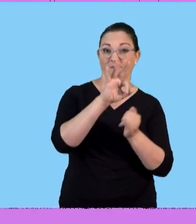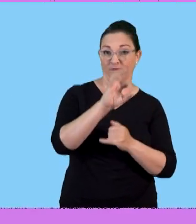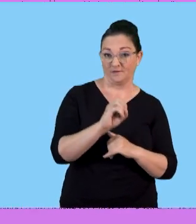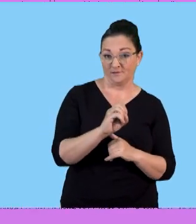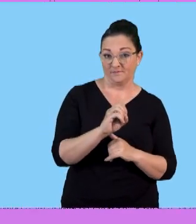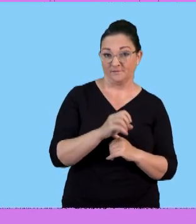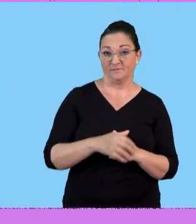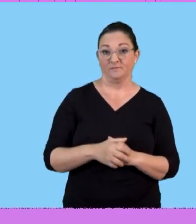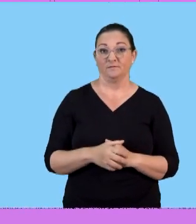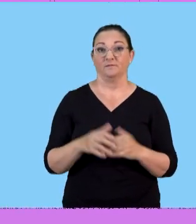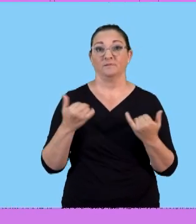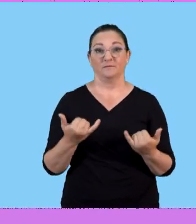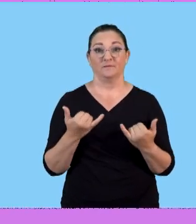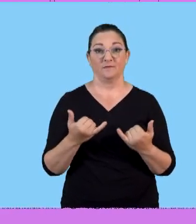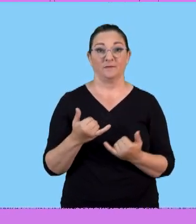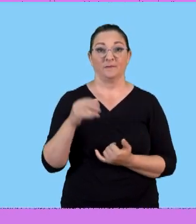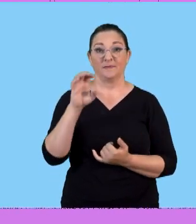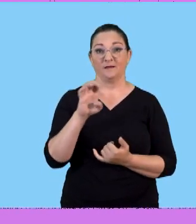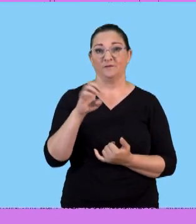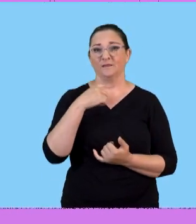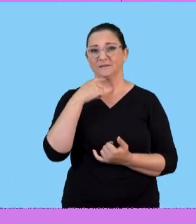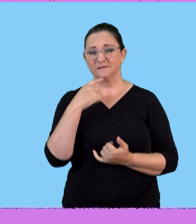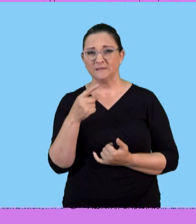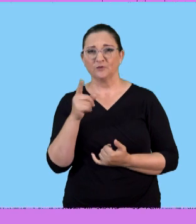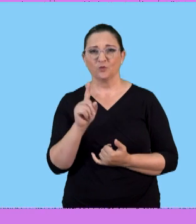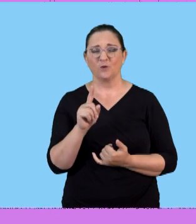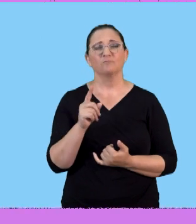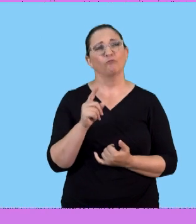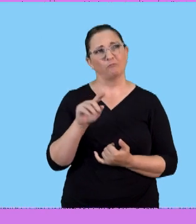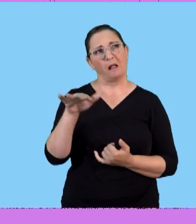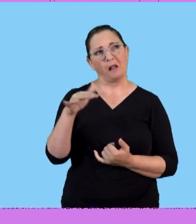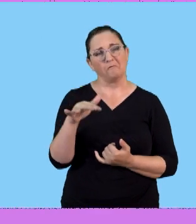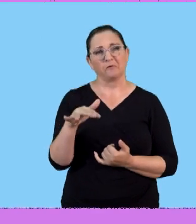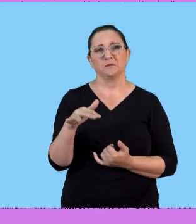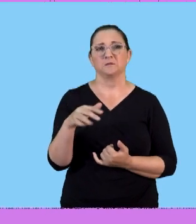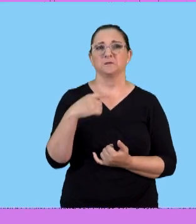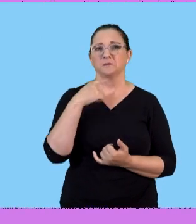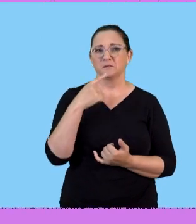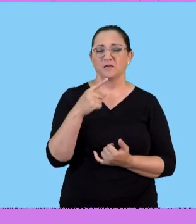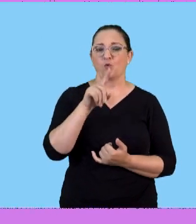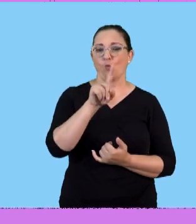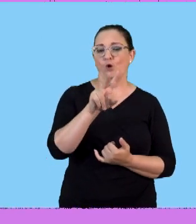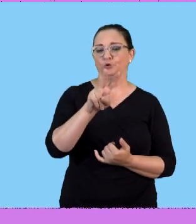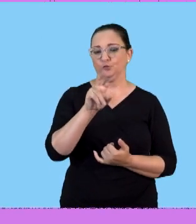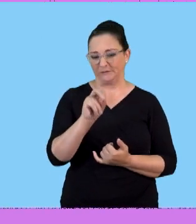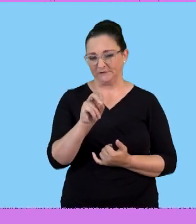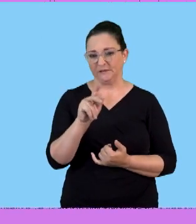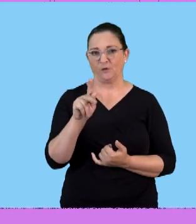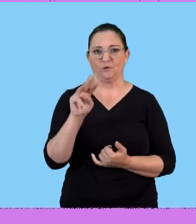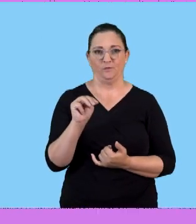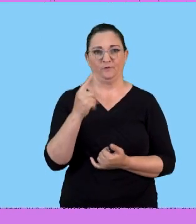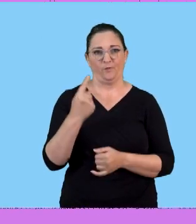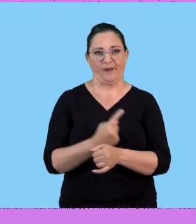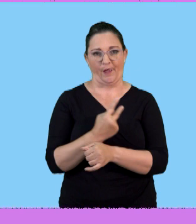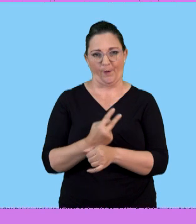11:30, right? Eric claimed that they were traveling at an average speed of 120 kilometers